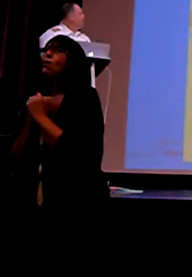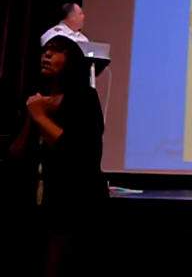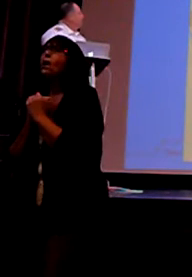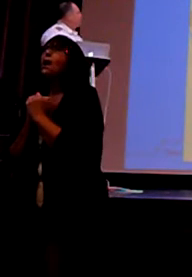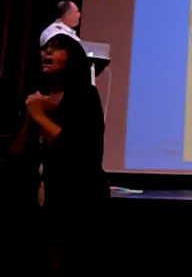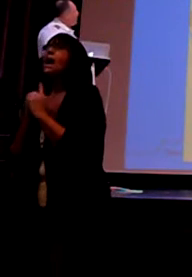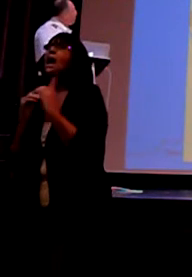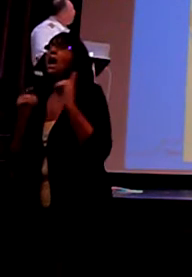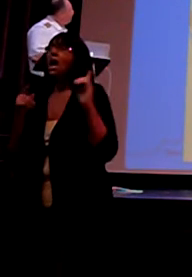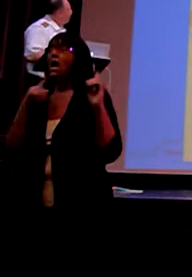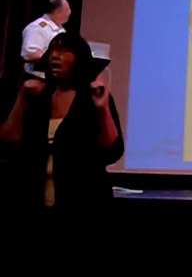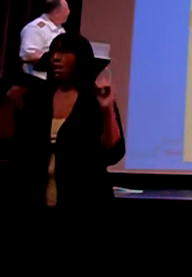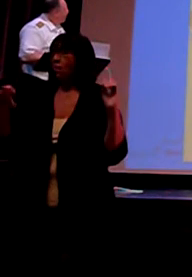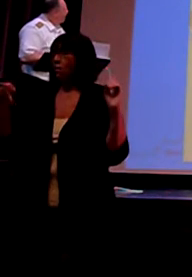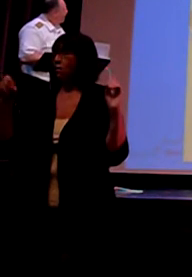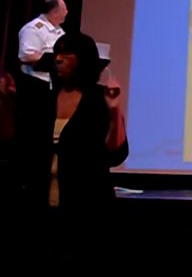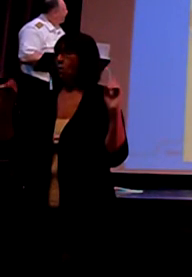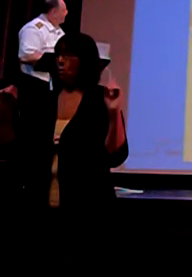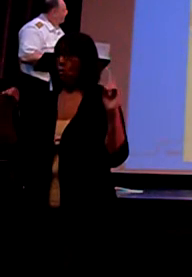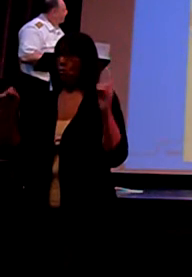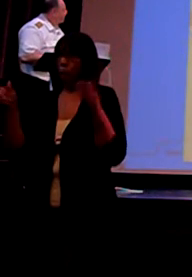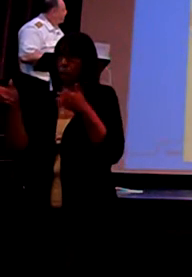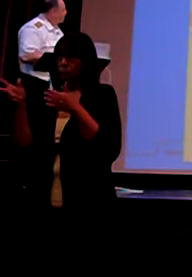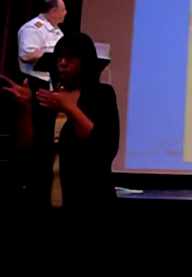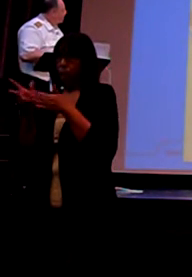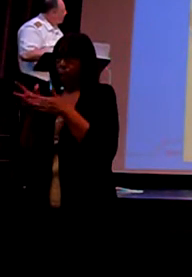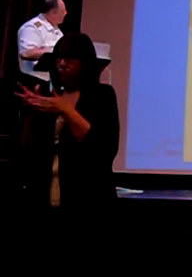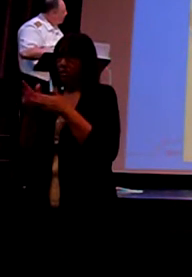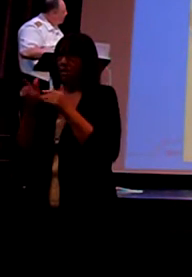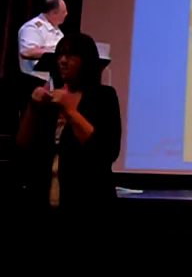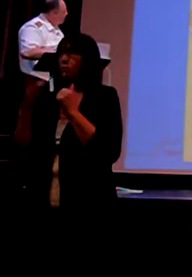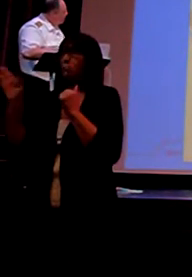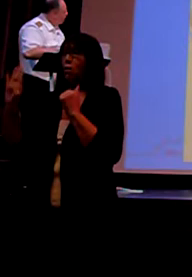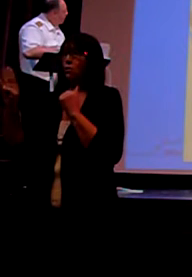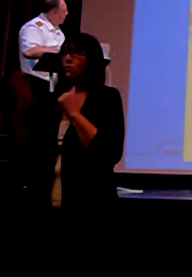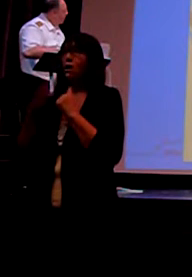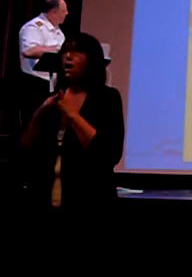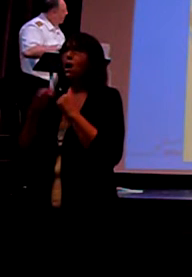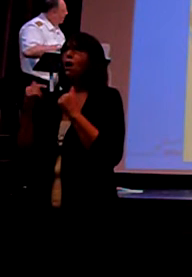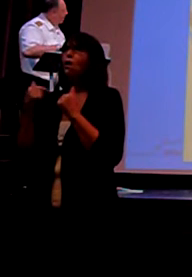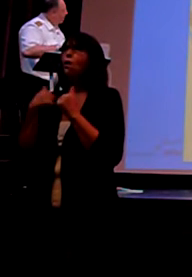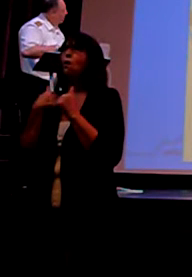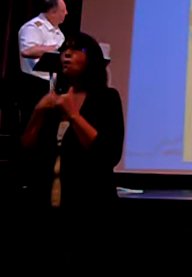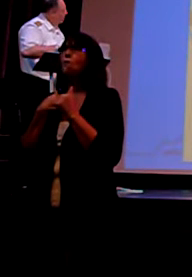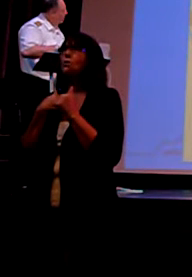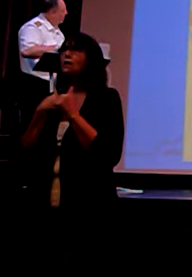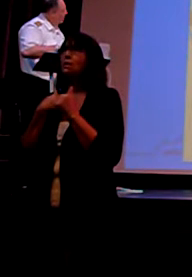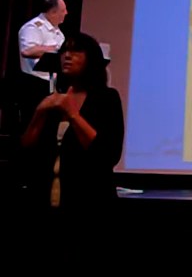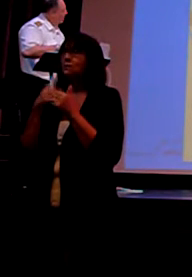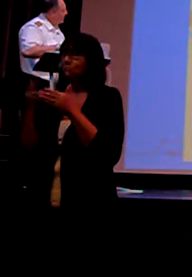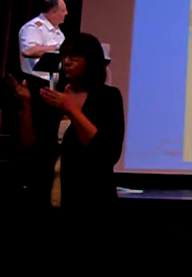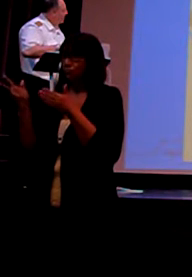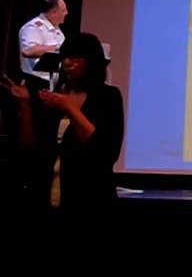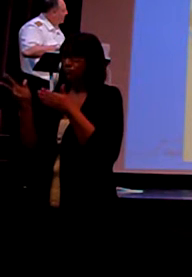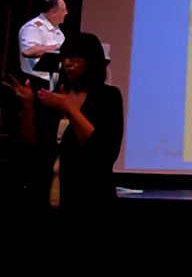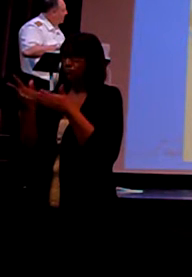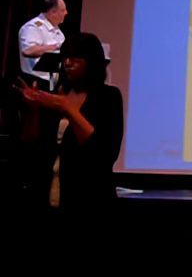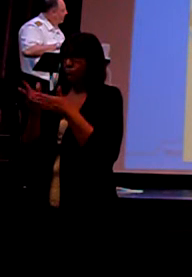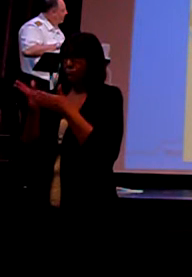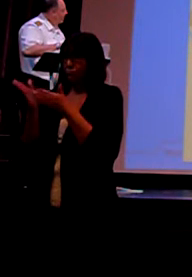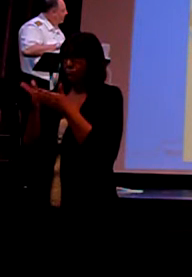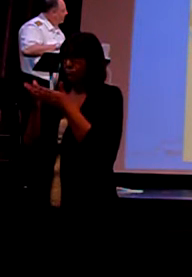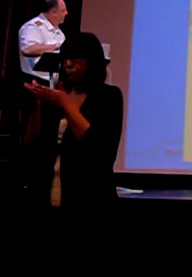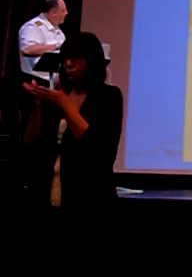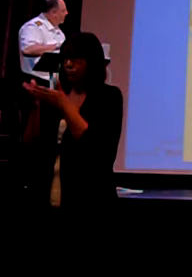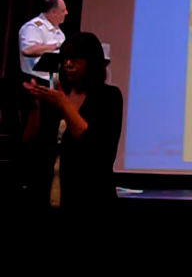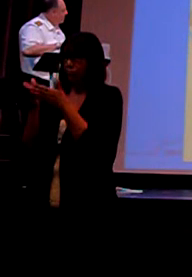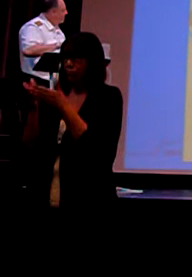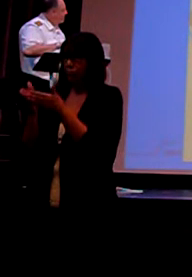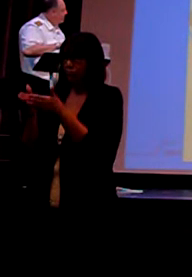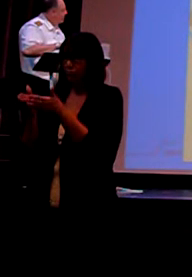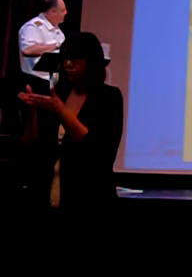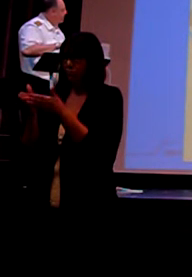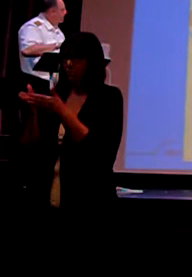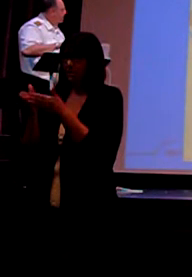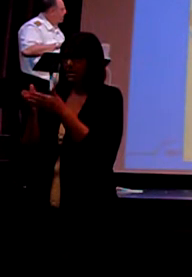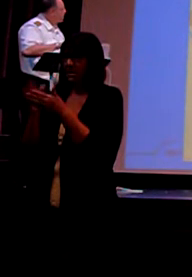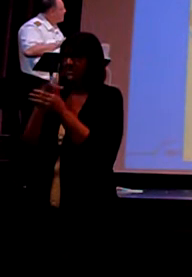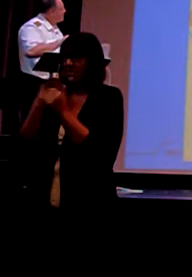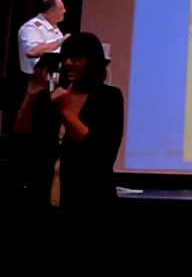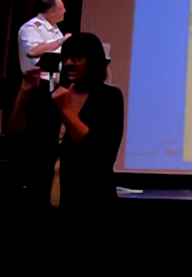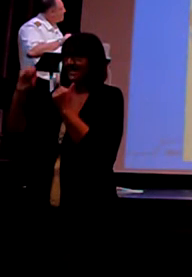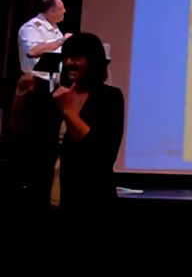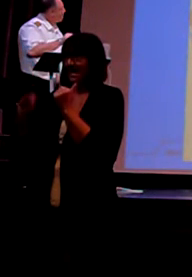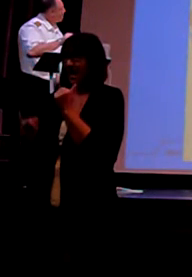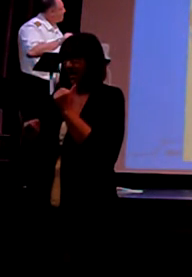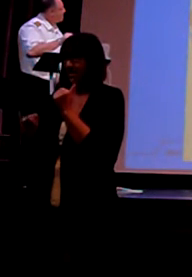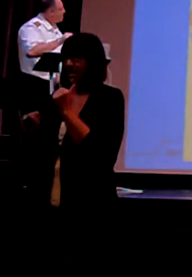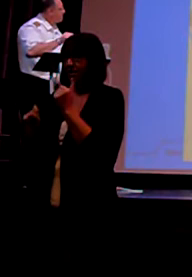This is the port of Barcelona, and we were coming in here with the in the southern